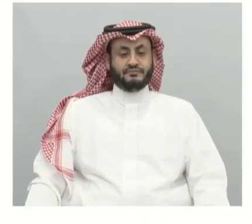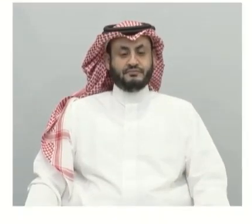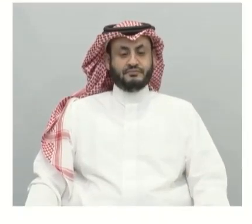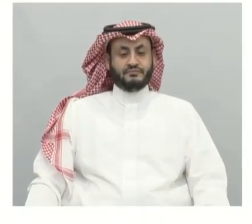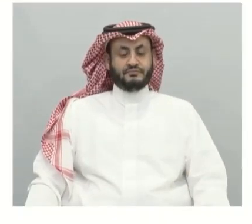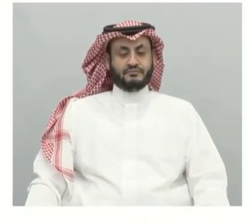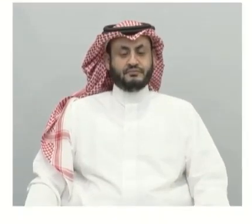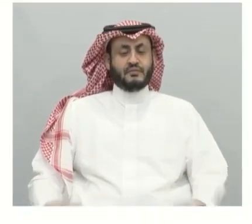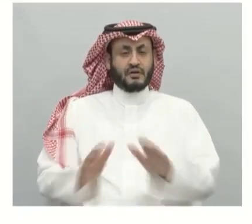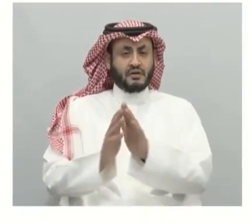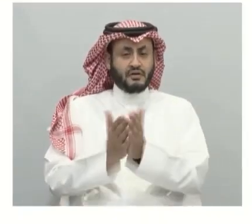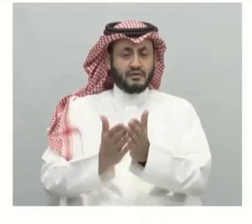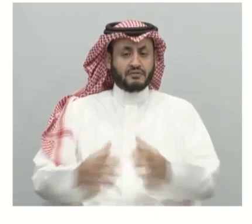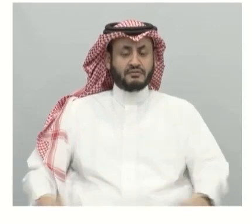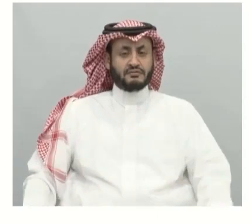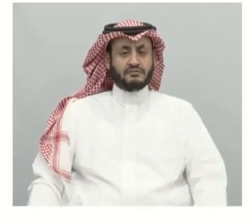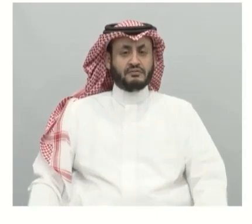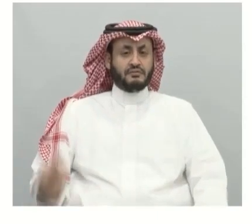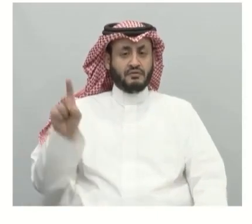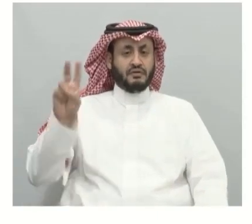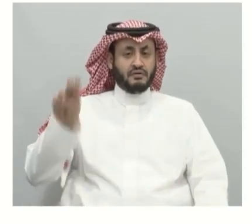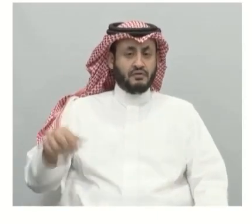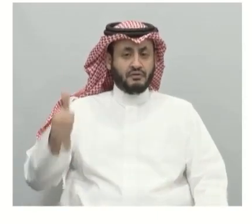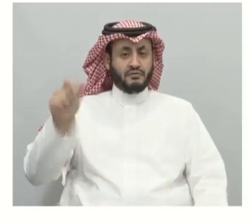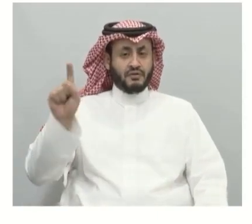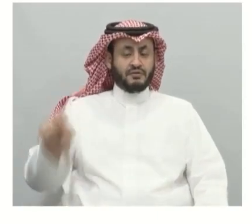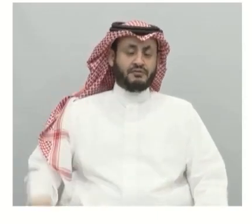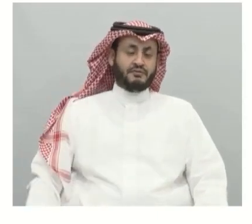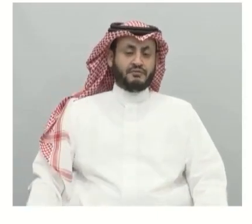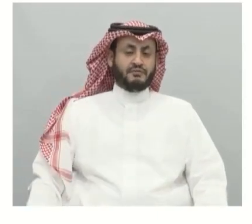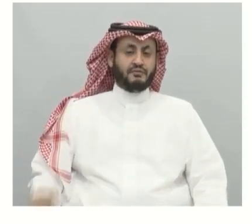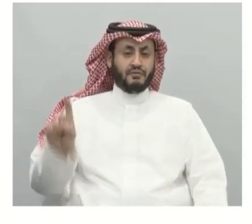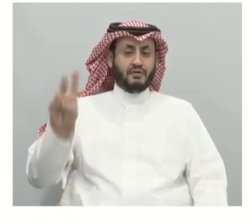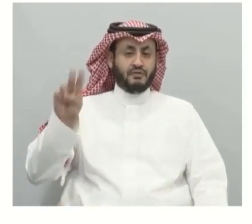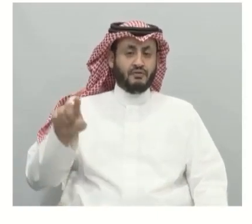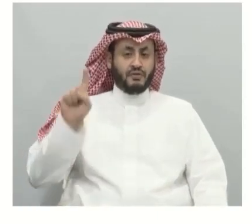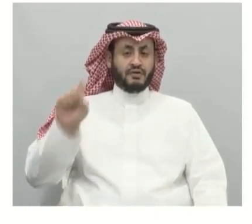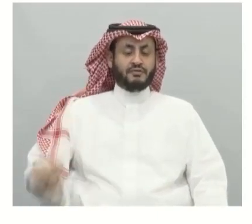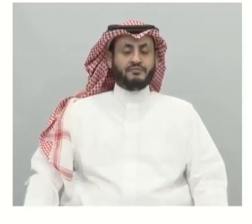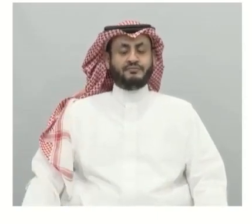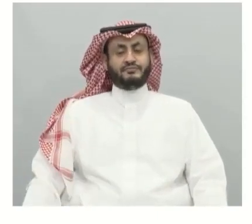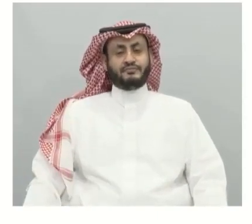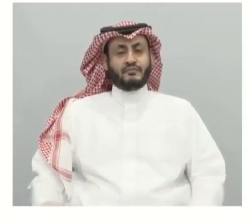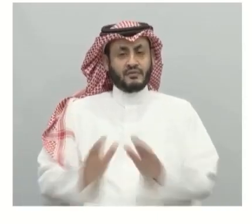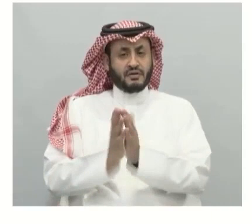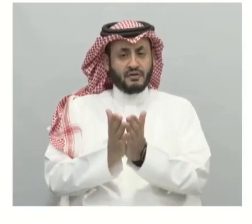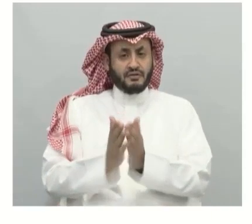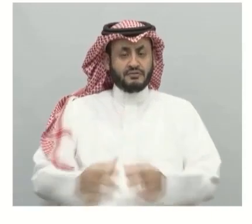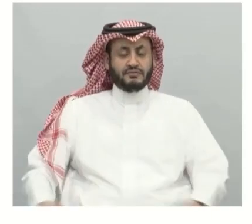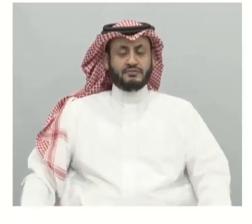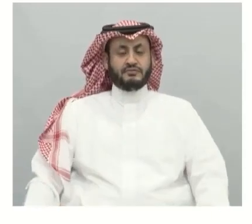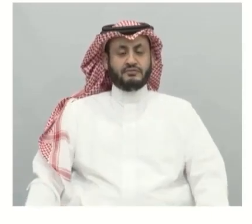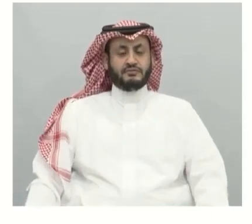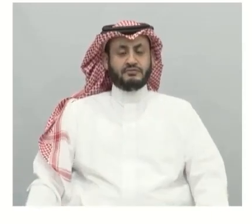Let's open your workbook, page 101, letter A. Read the clues and complete the